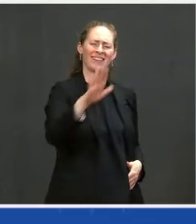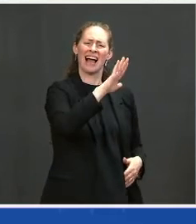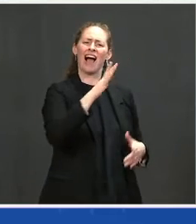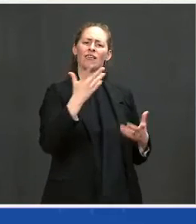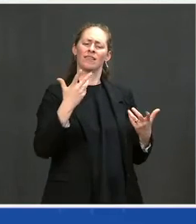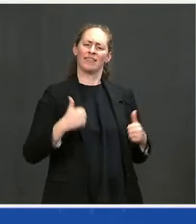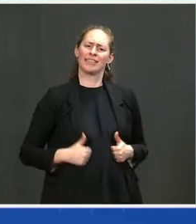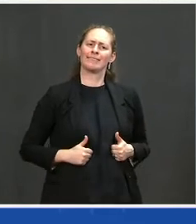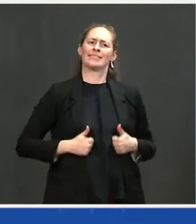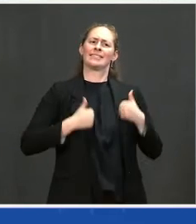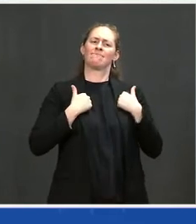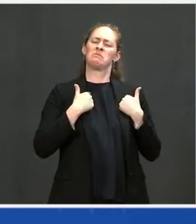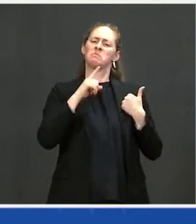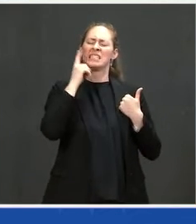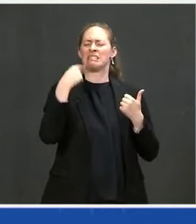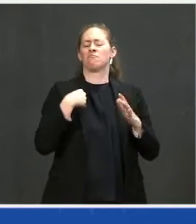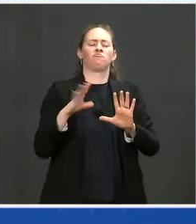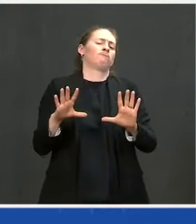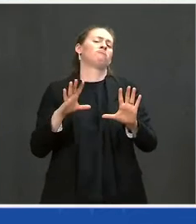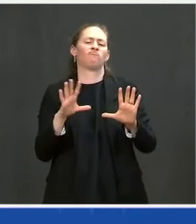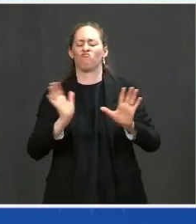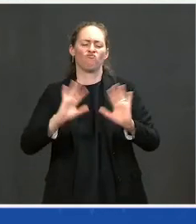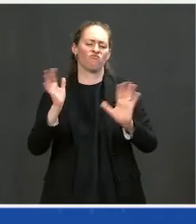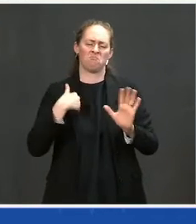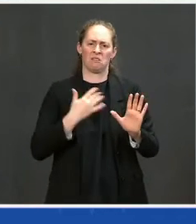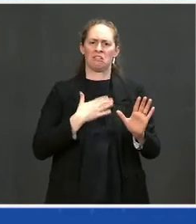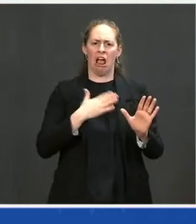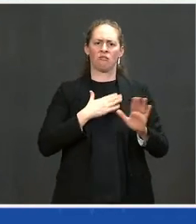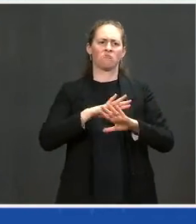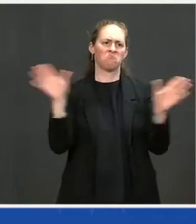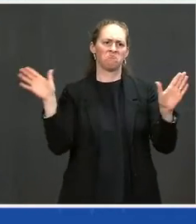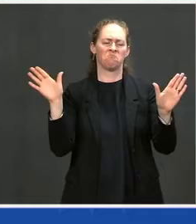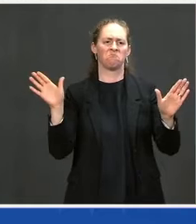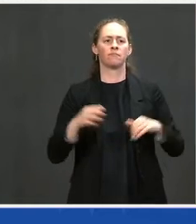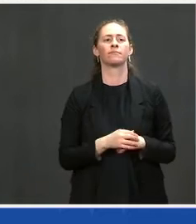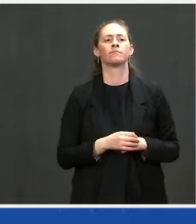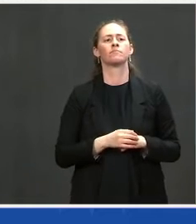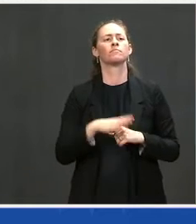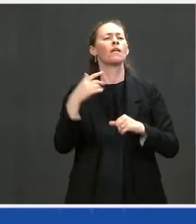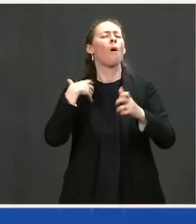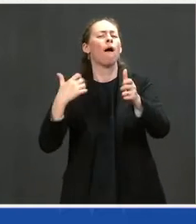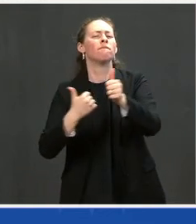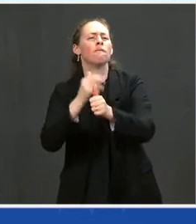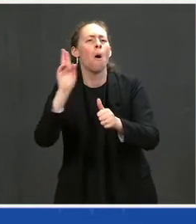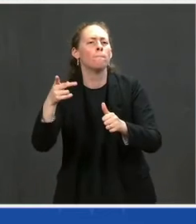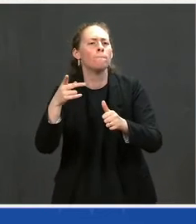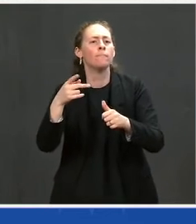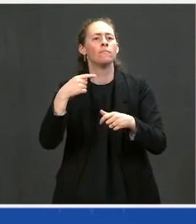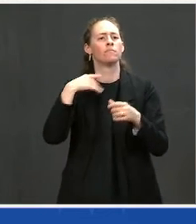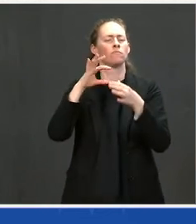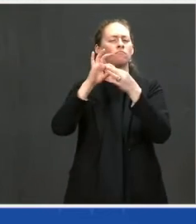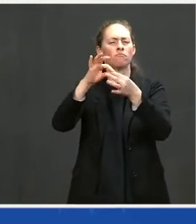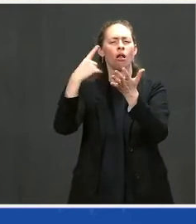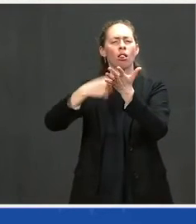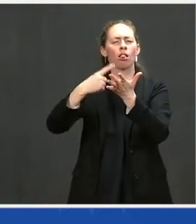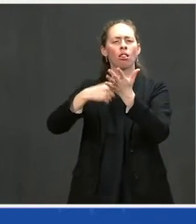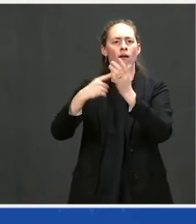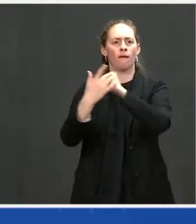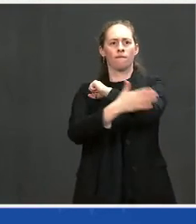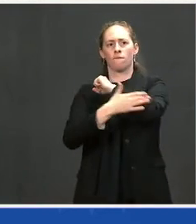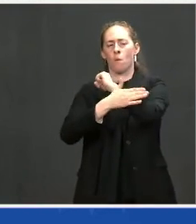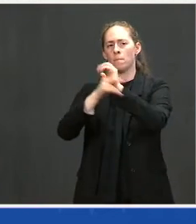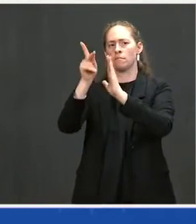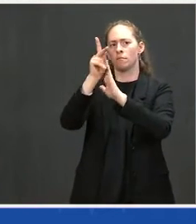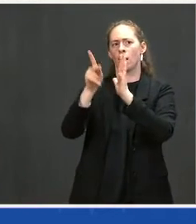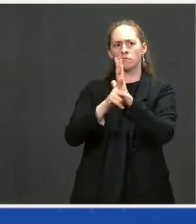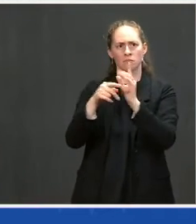To ask you about foreign policy, Mr. President. Overnight, we learned that North Korea tested 2 ballistic